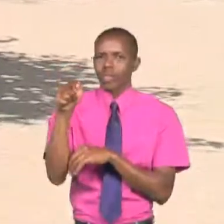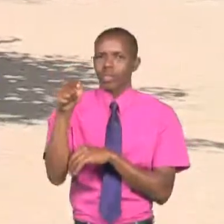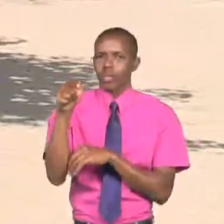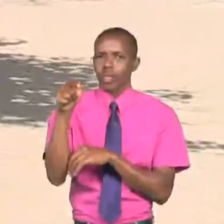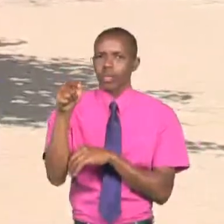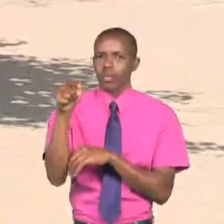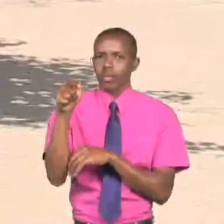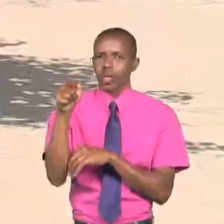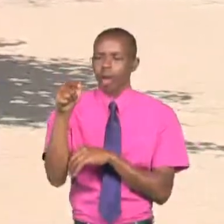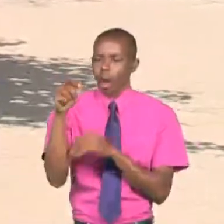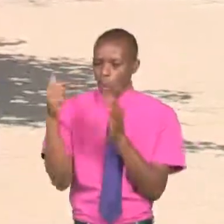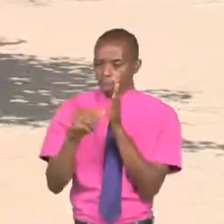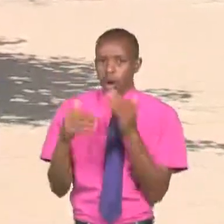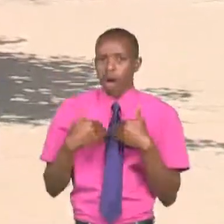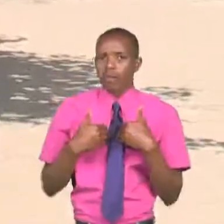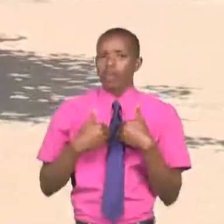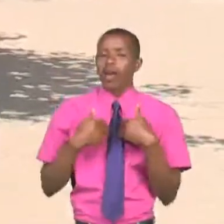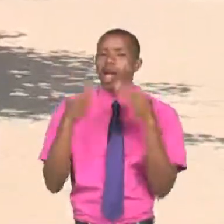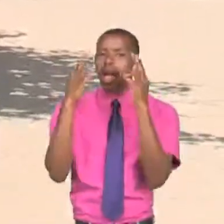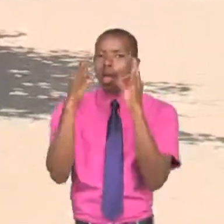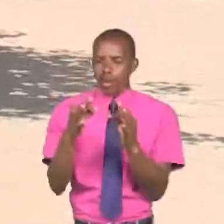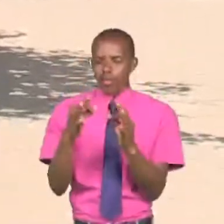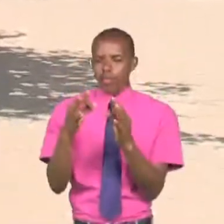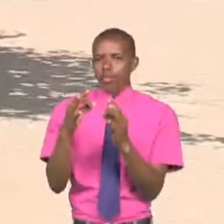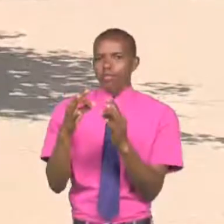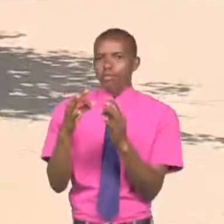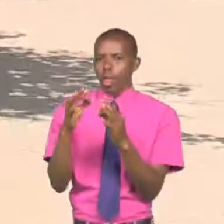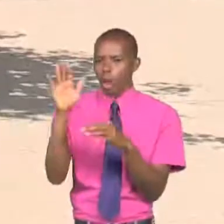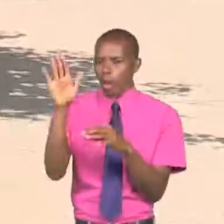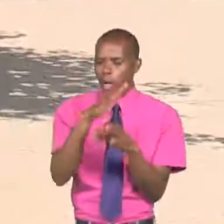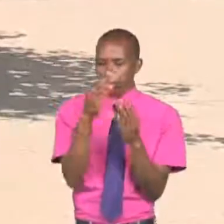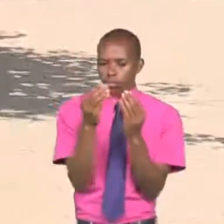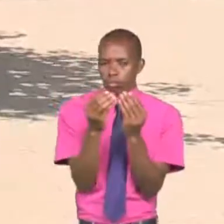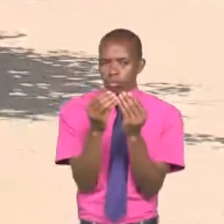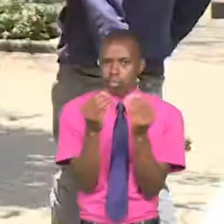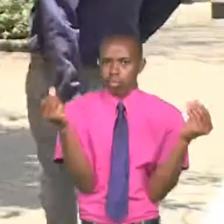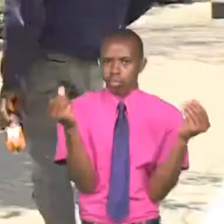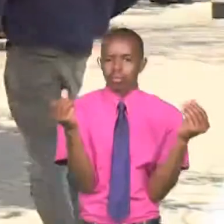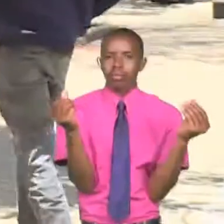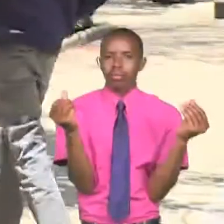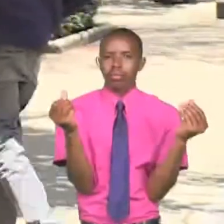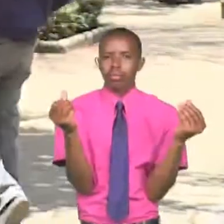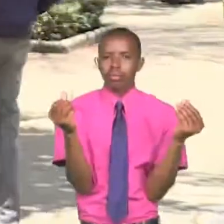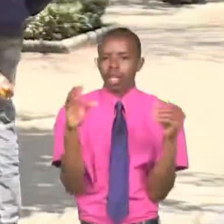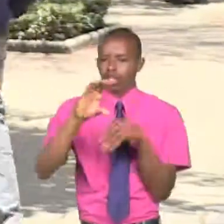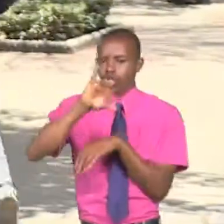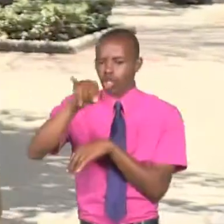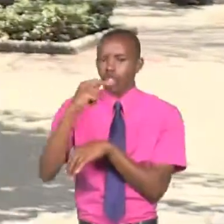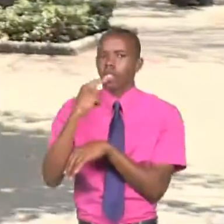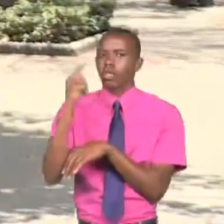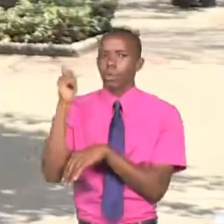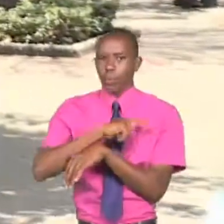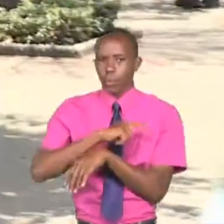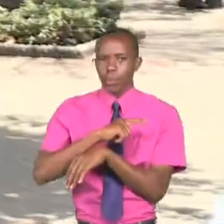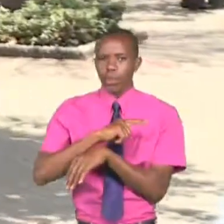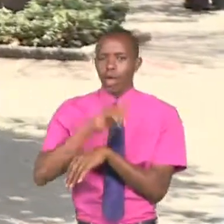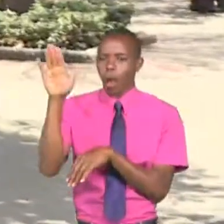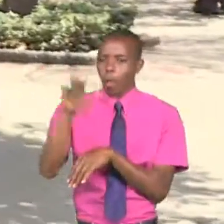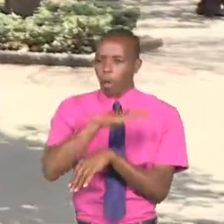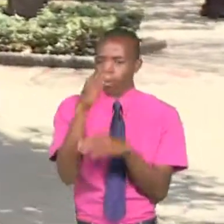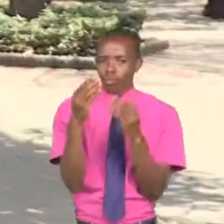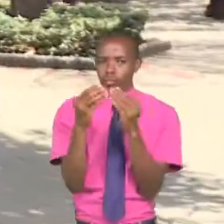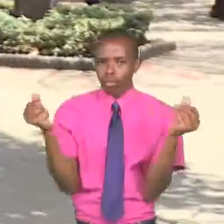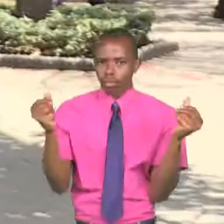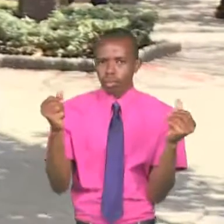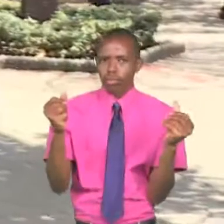void if the president goes ahead to dissolve the parliament. Vile Maraga alikuwa amesema ivunjwe. Kama